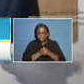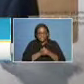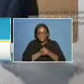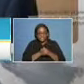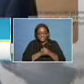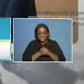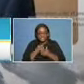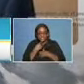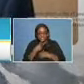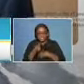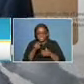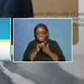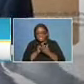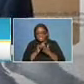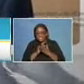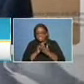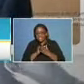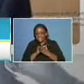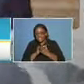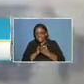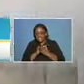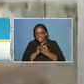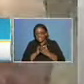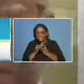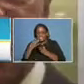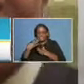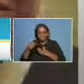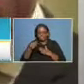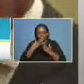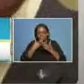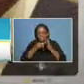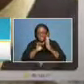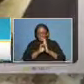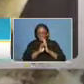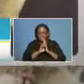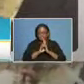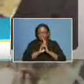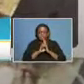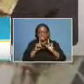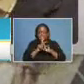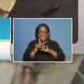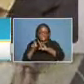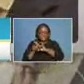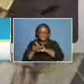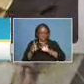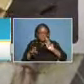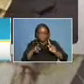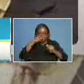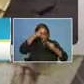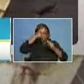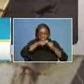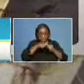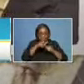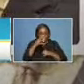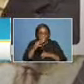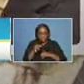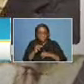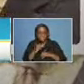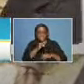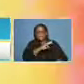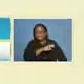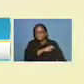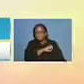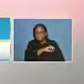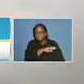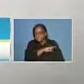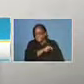treasure trove of history, someone who left his mark on the journalism profession. Minister of Education, the Honorable Glenys Hannah-Martin,